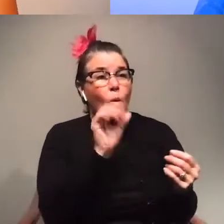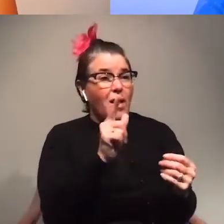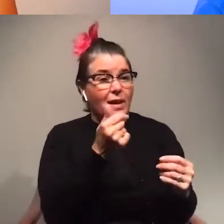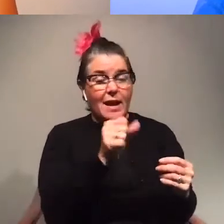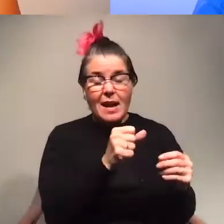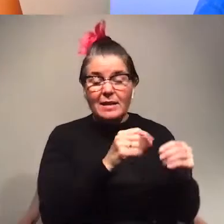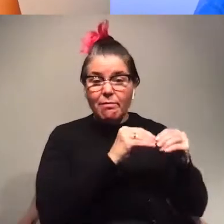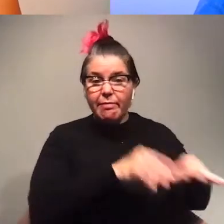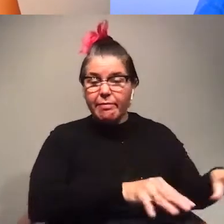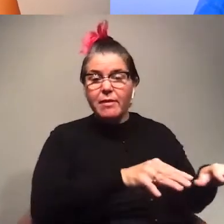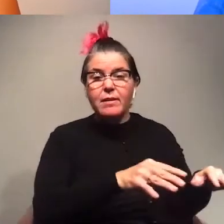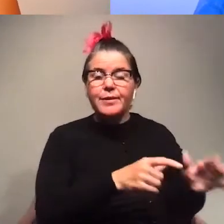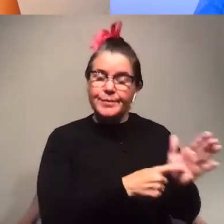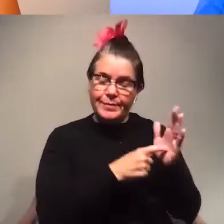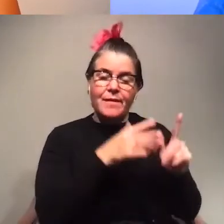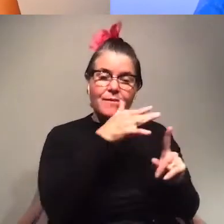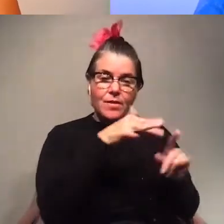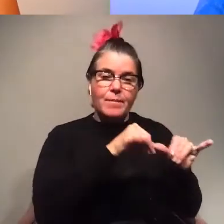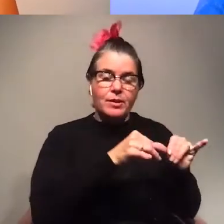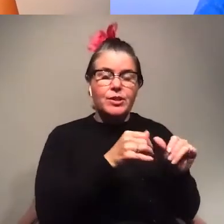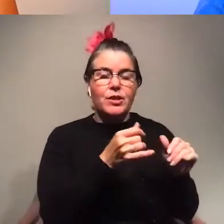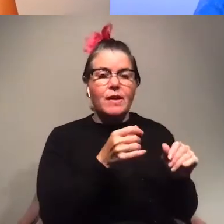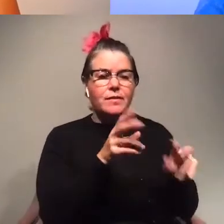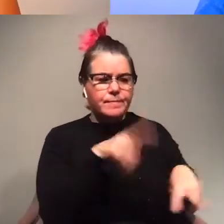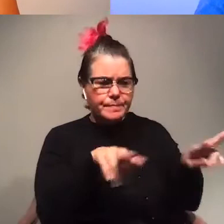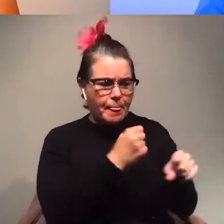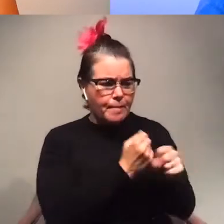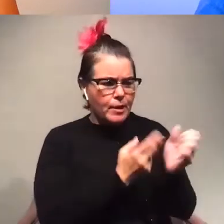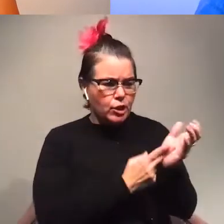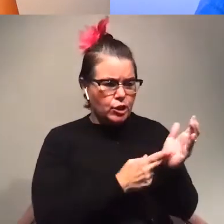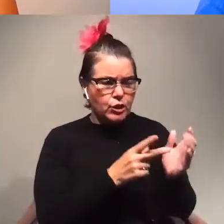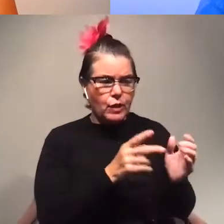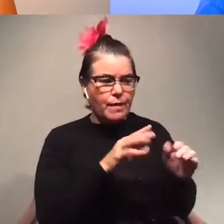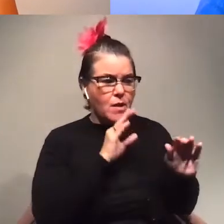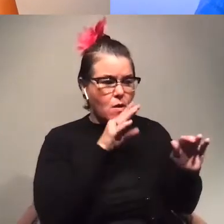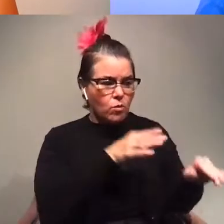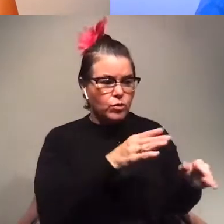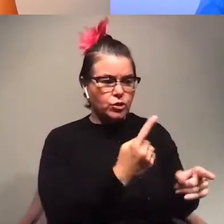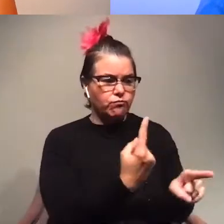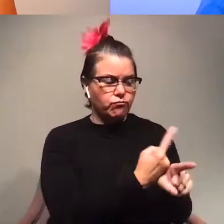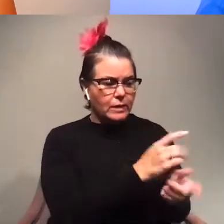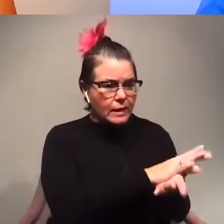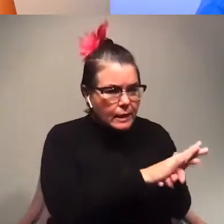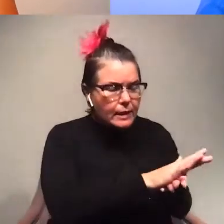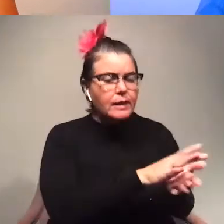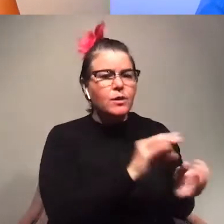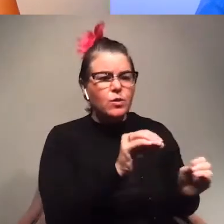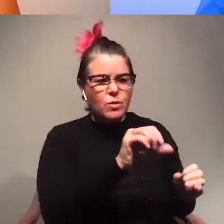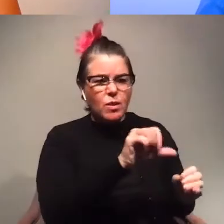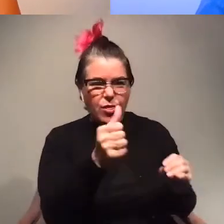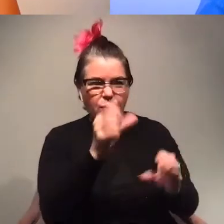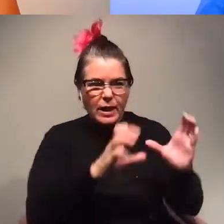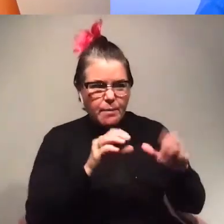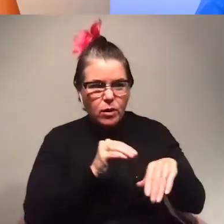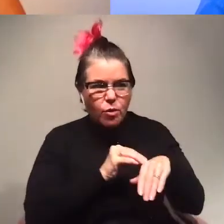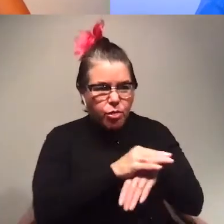spills. Like, you need an environmental engineer to make sure that the site of like the ocean is like properly cleaned up and like there's no other chemicals that are harming